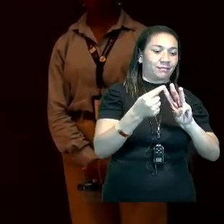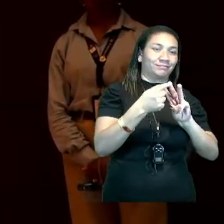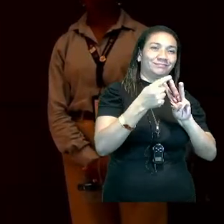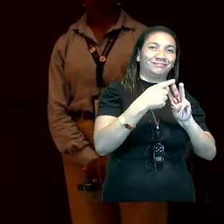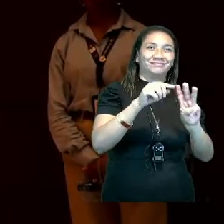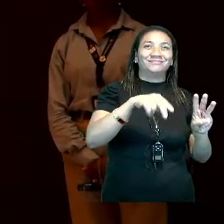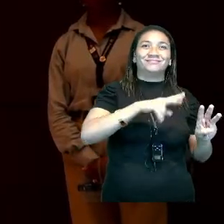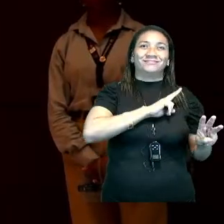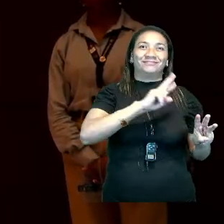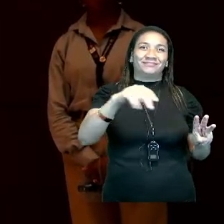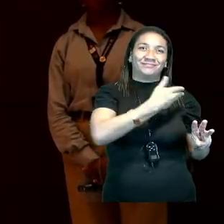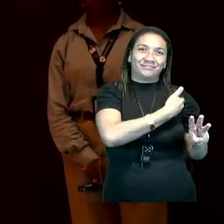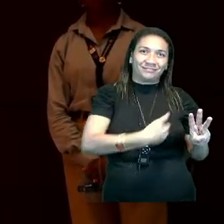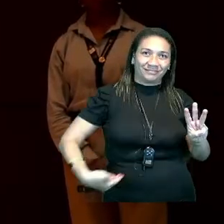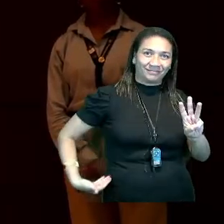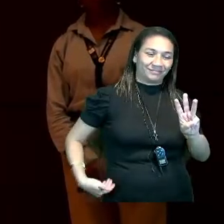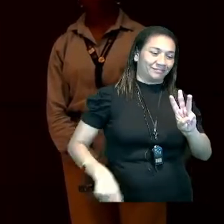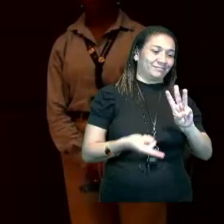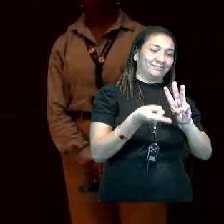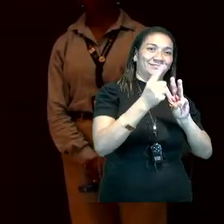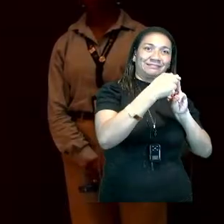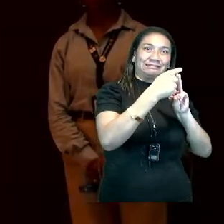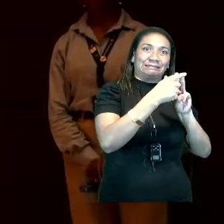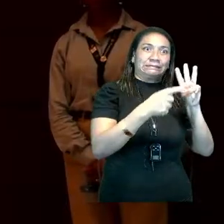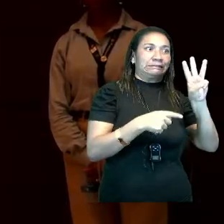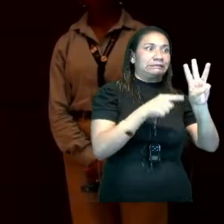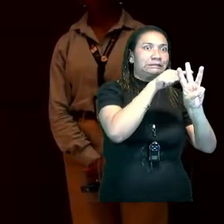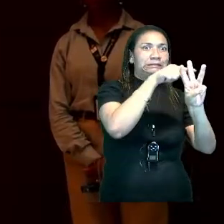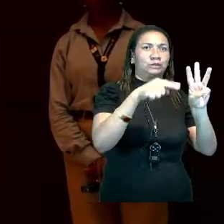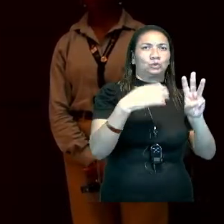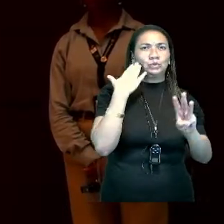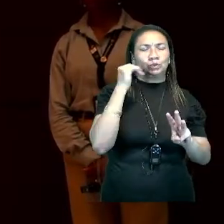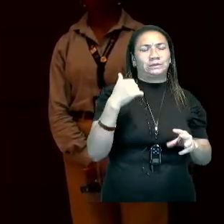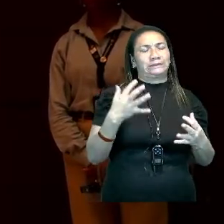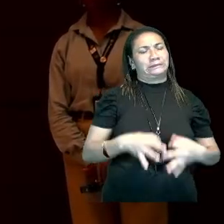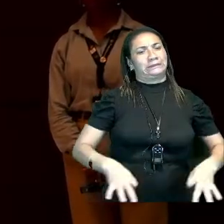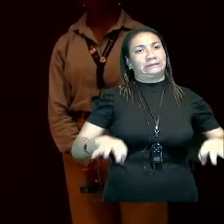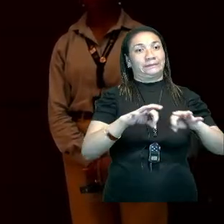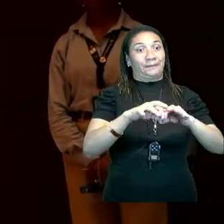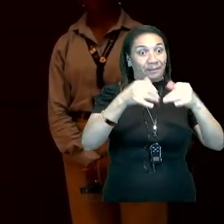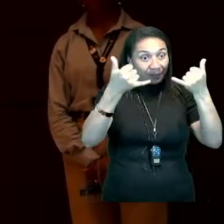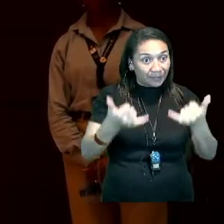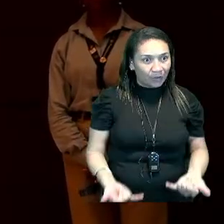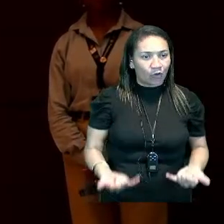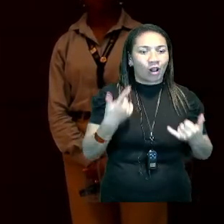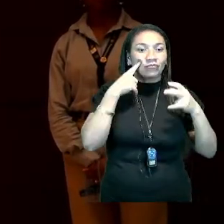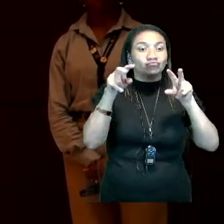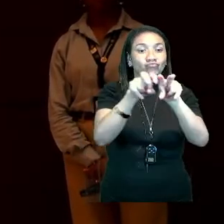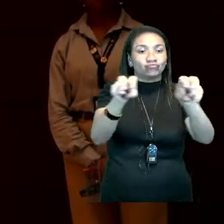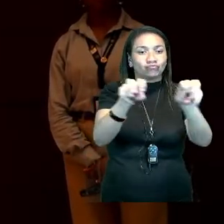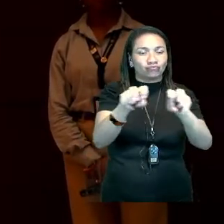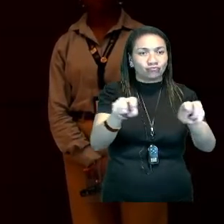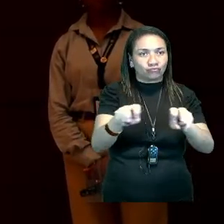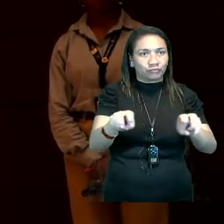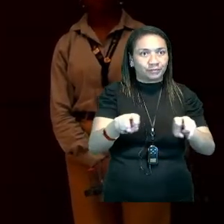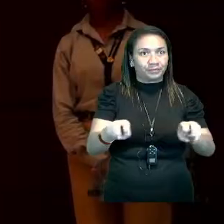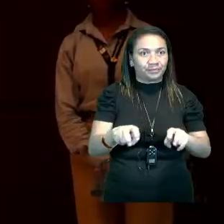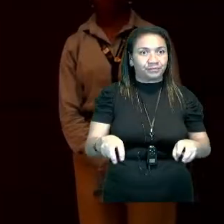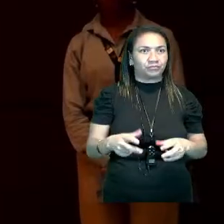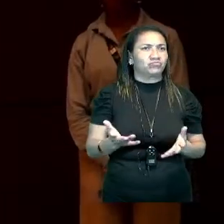Ipasaiba, and our Vice President, Francia Elena Marquez Mina. And I would like to invite you all to take your